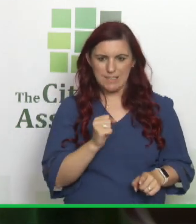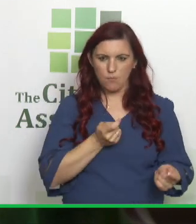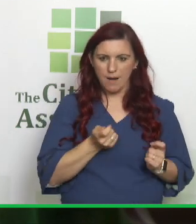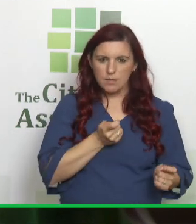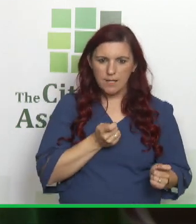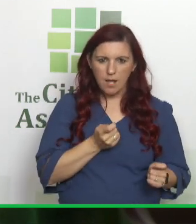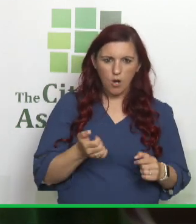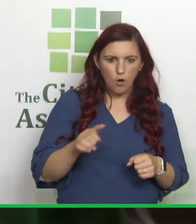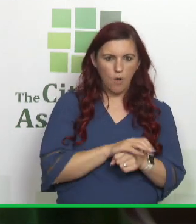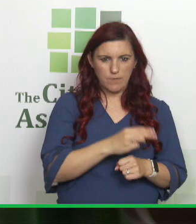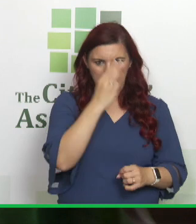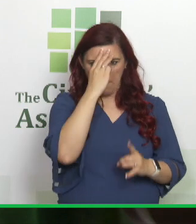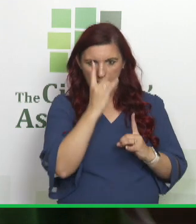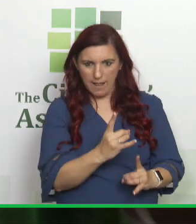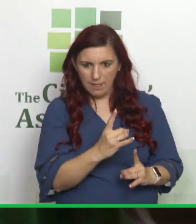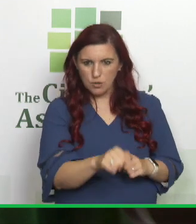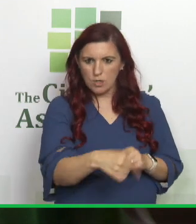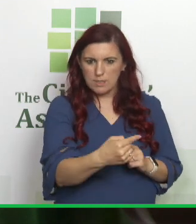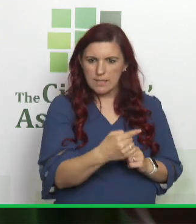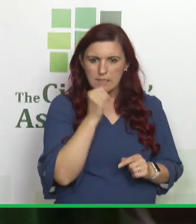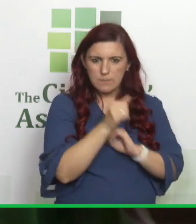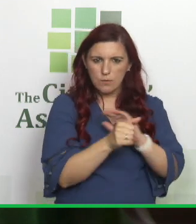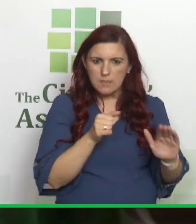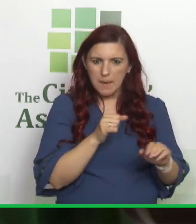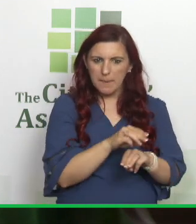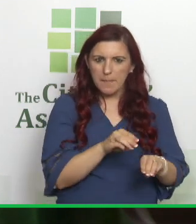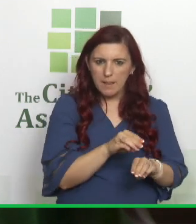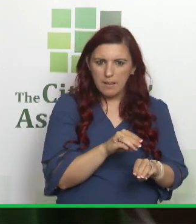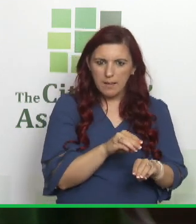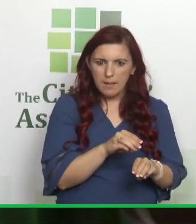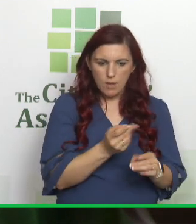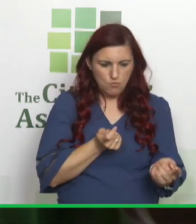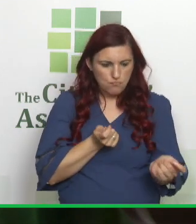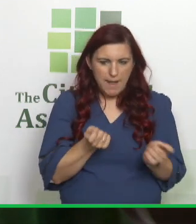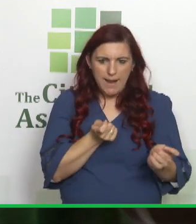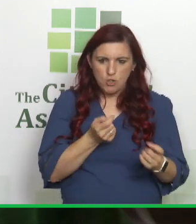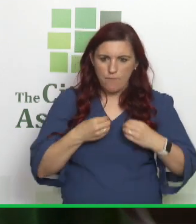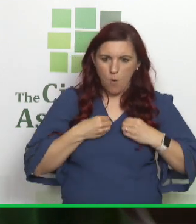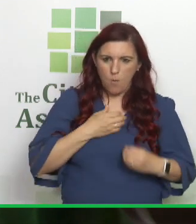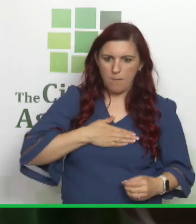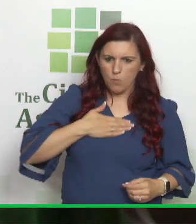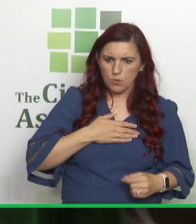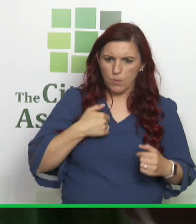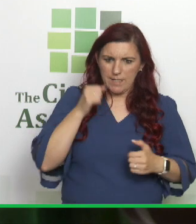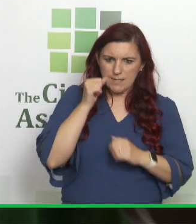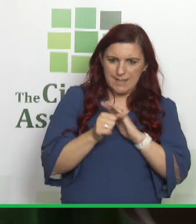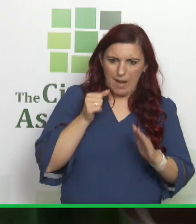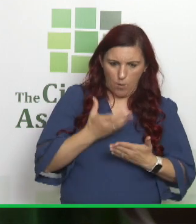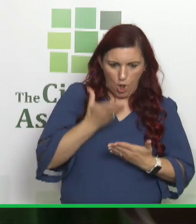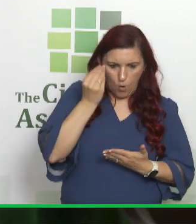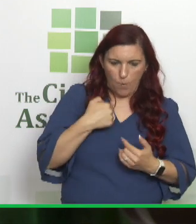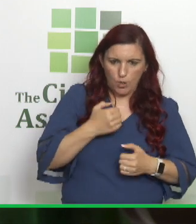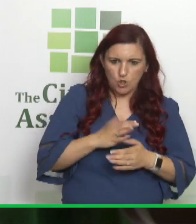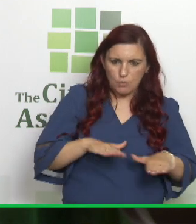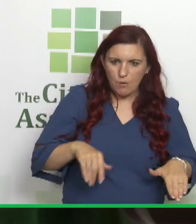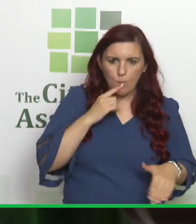health difficulties experienced by individuals. The regulation of our emotions is a skill we learn as children, but for some, these skills